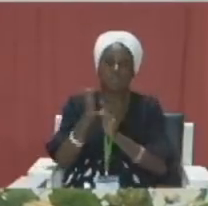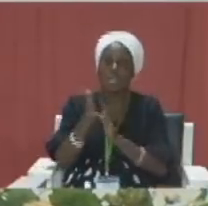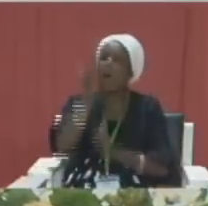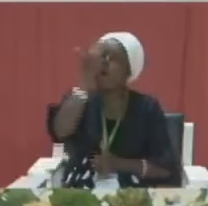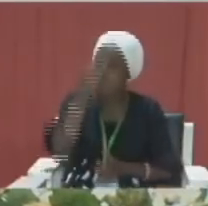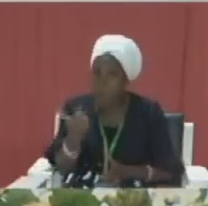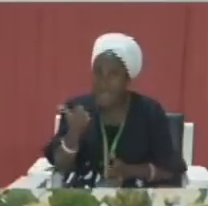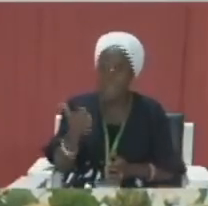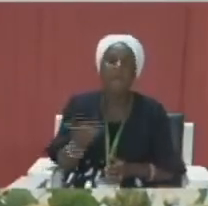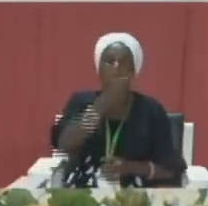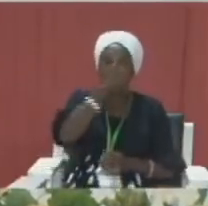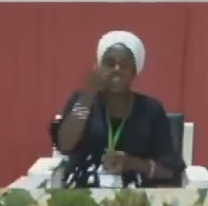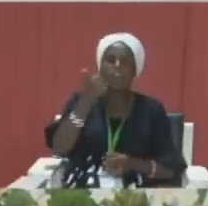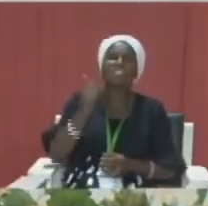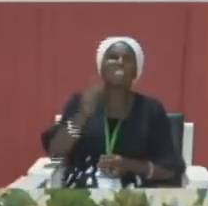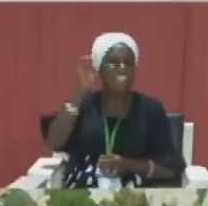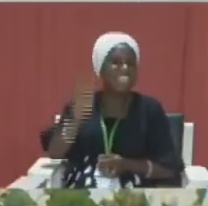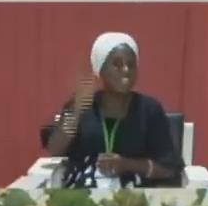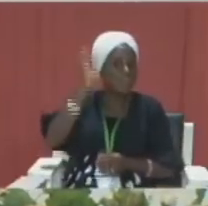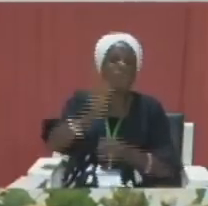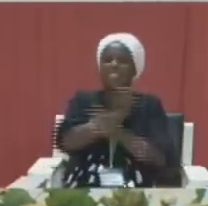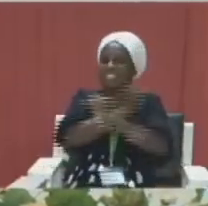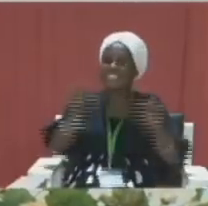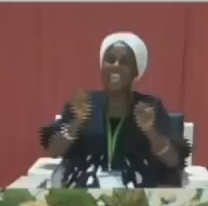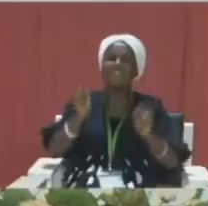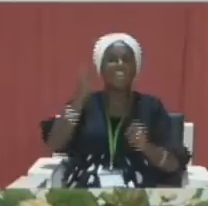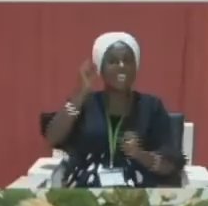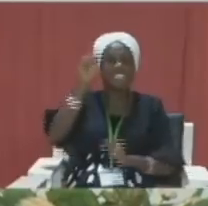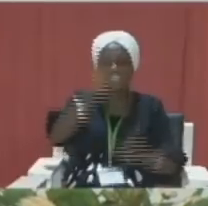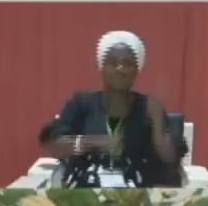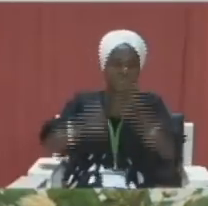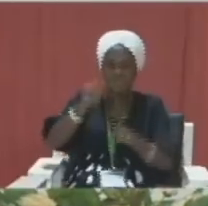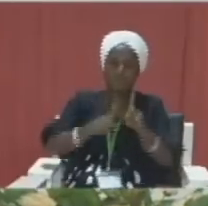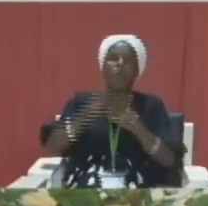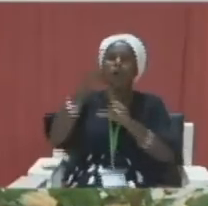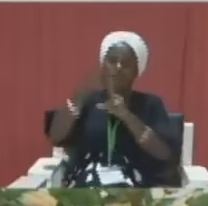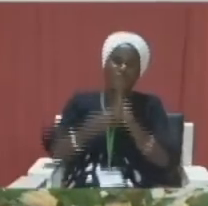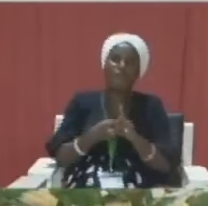shall save his people from their sins.